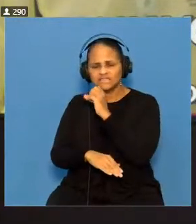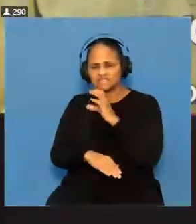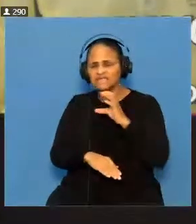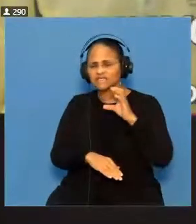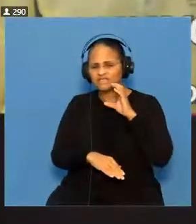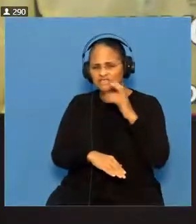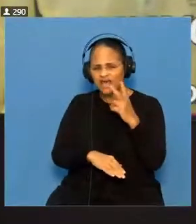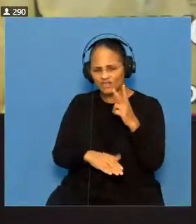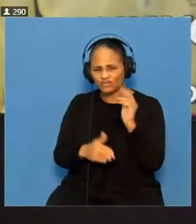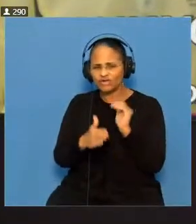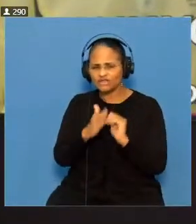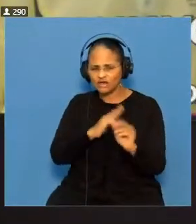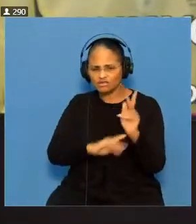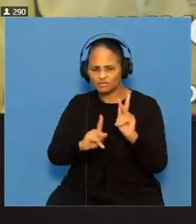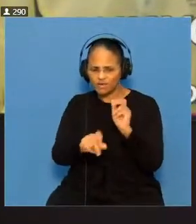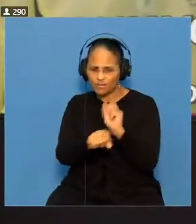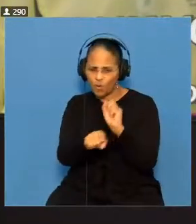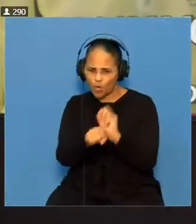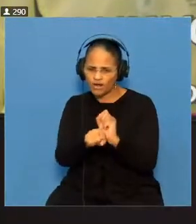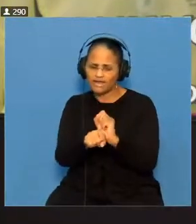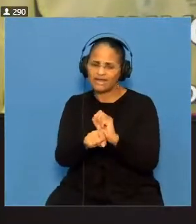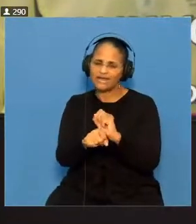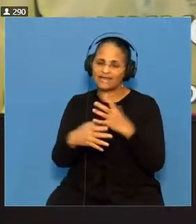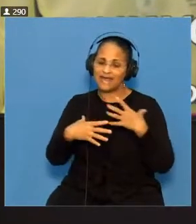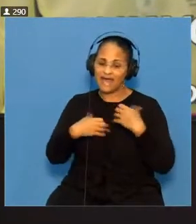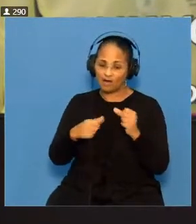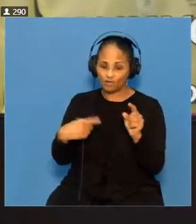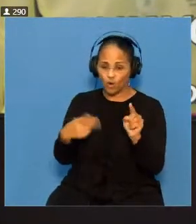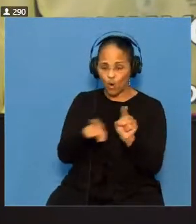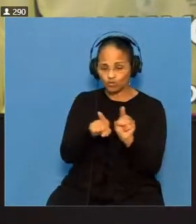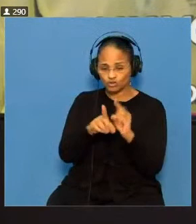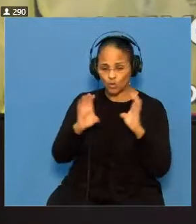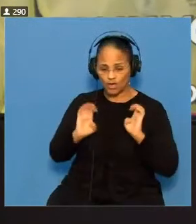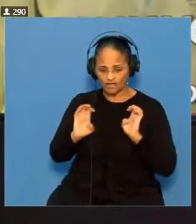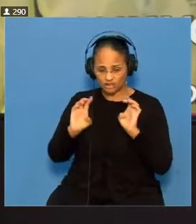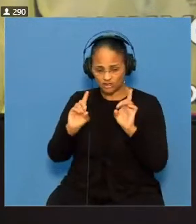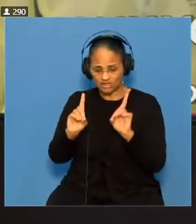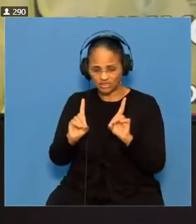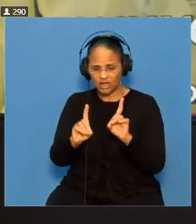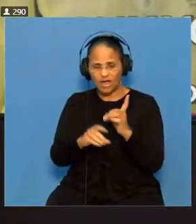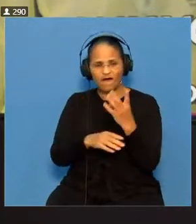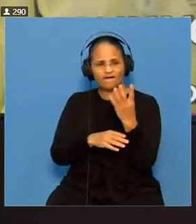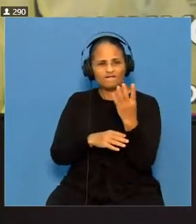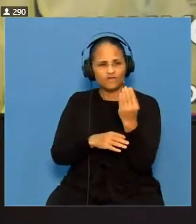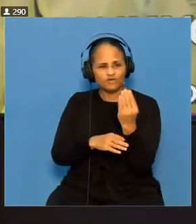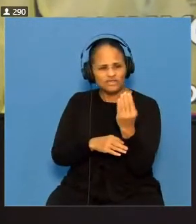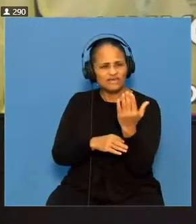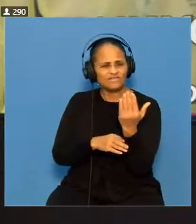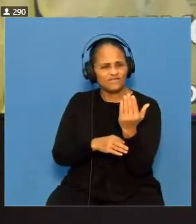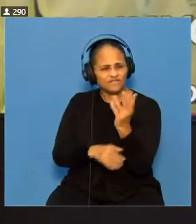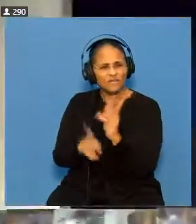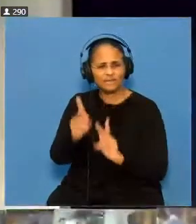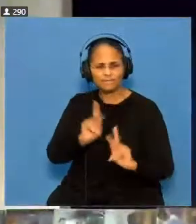3,000 people working in health and education. So that's about, 14, 15,000 people. And this is going to protect